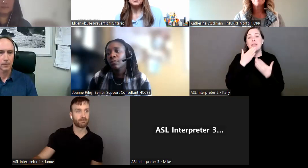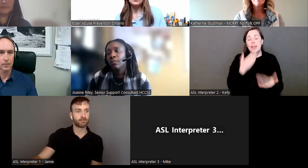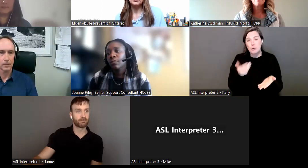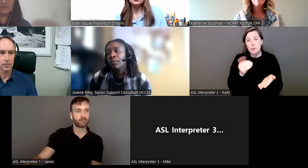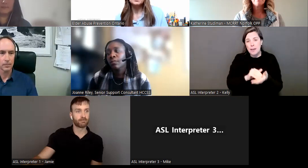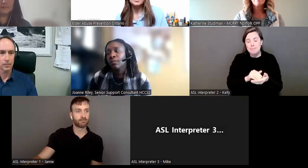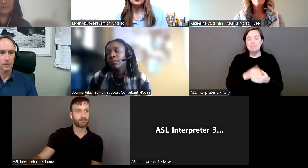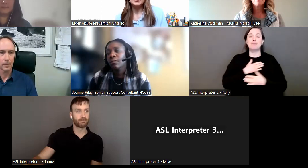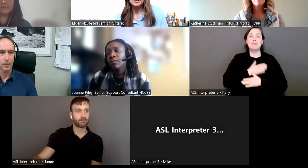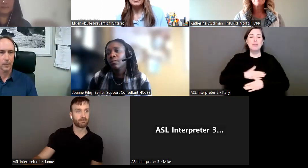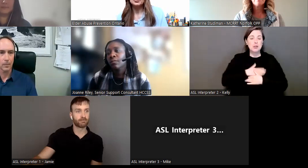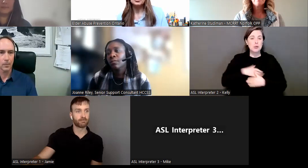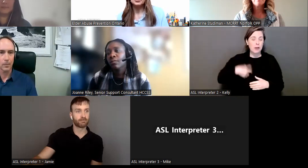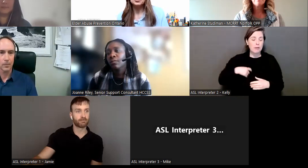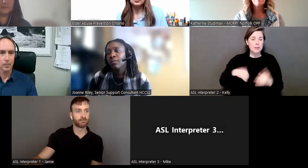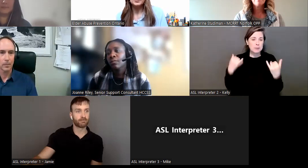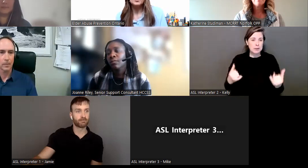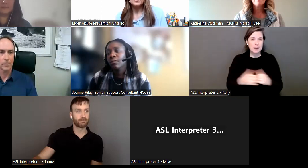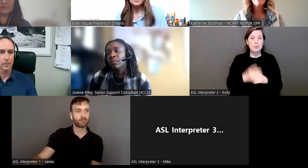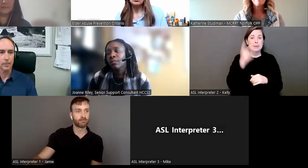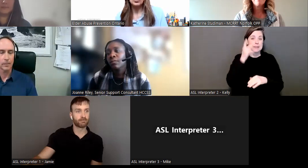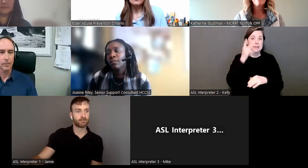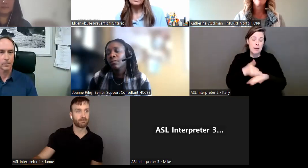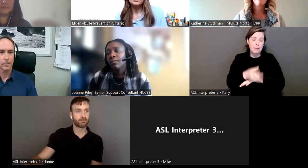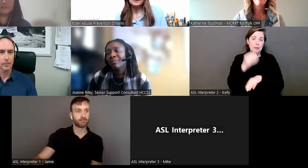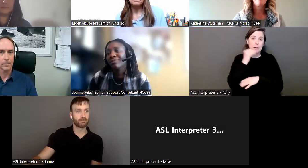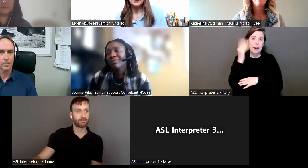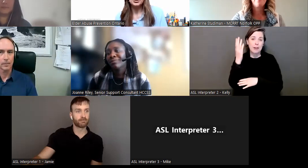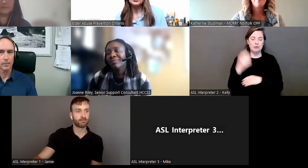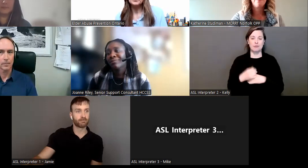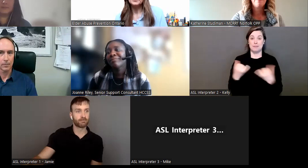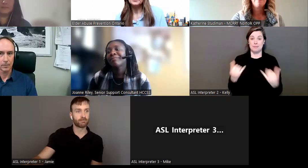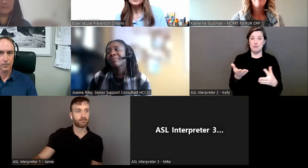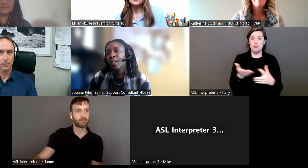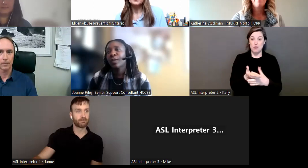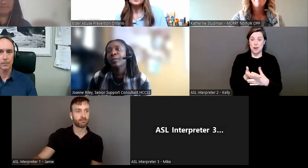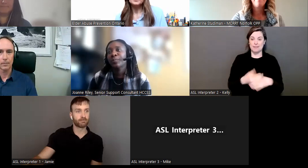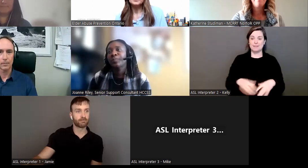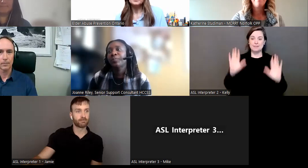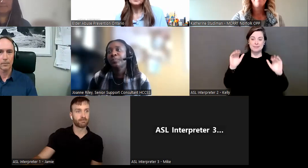conference, and we will see everybody after the lunch break at 1:15. Thank you.